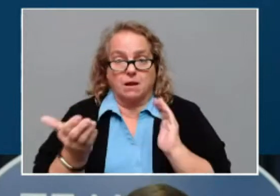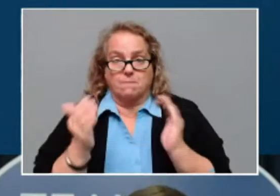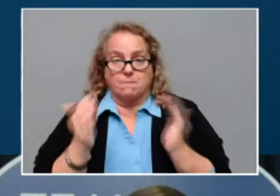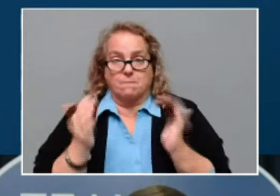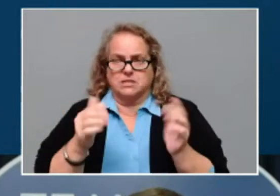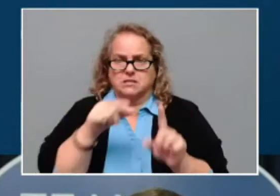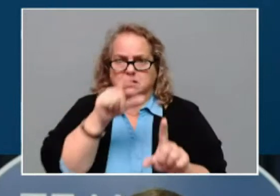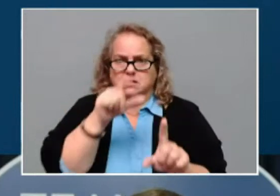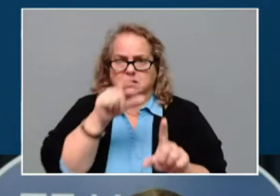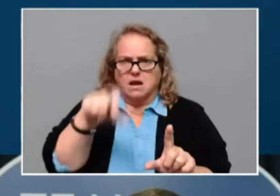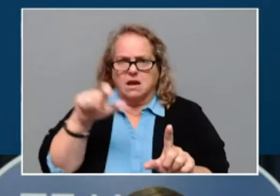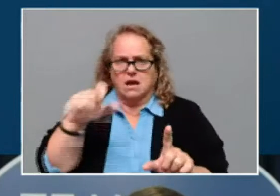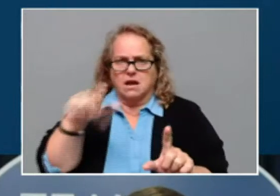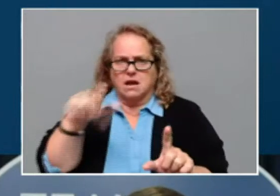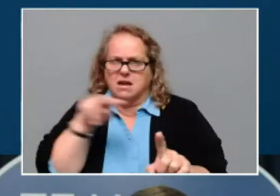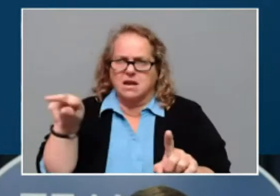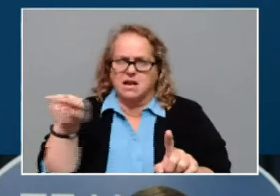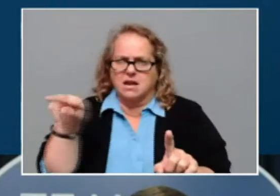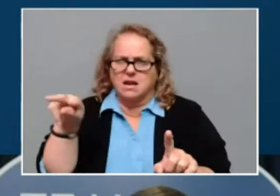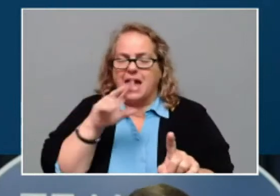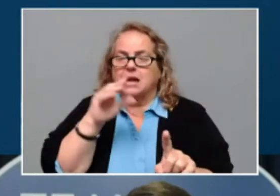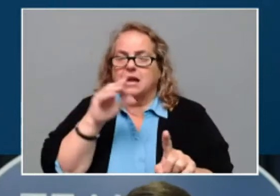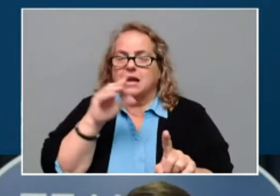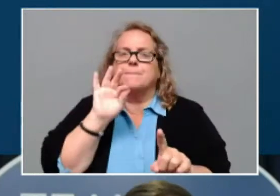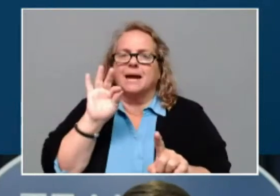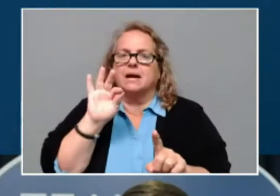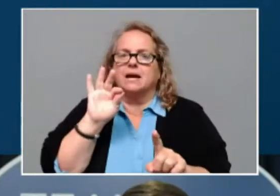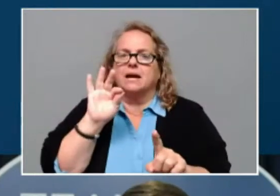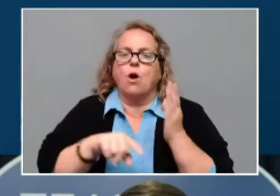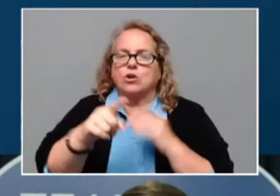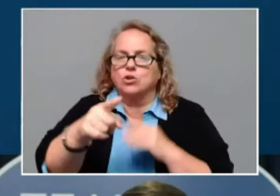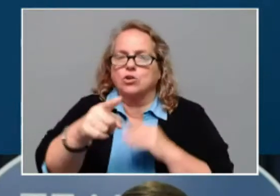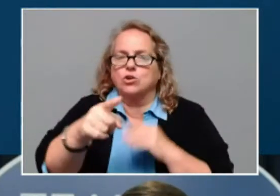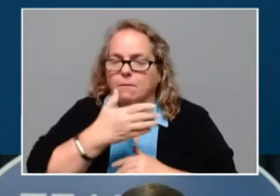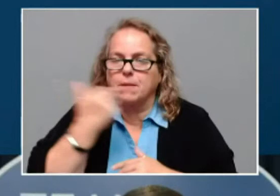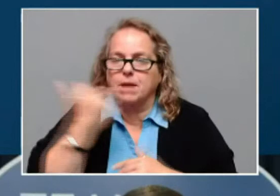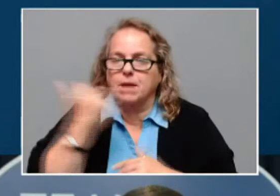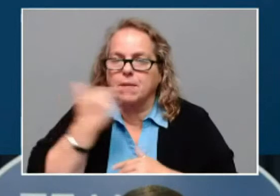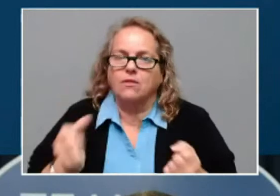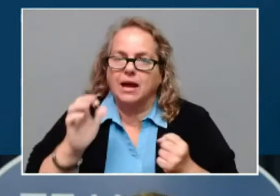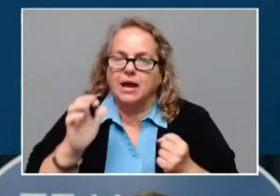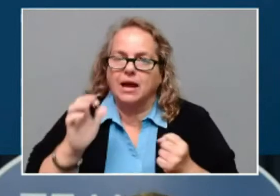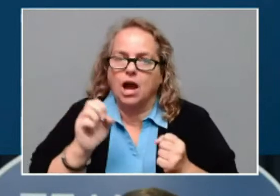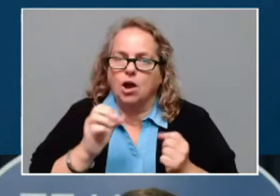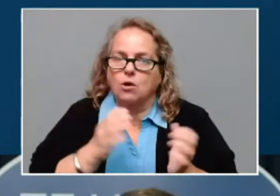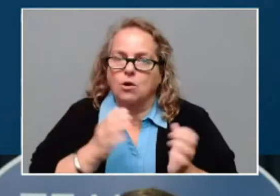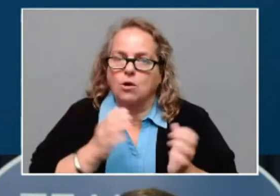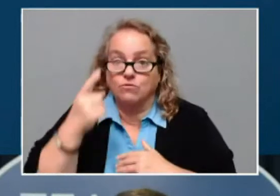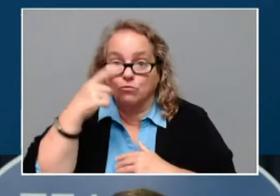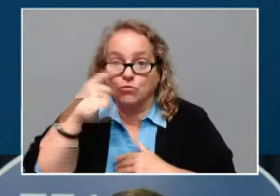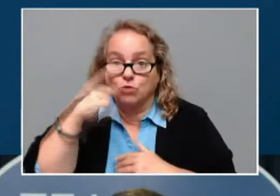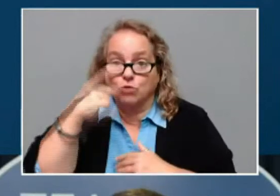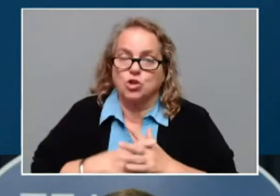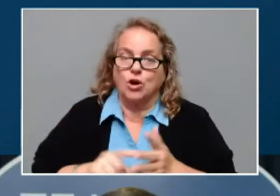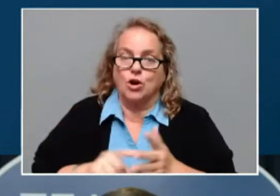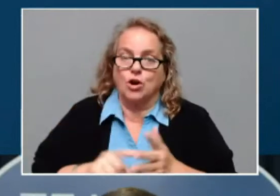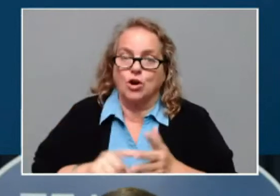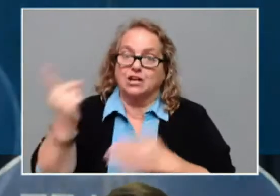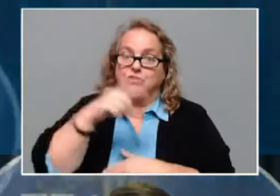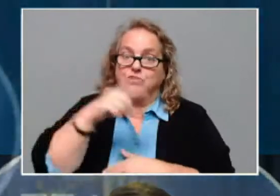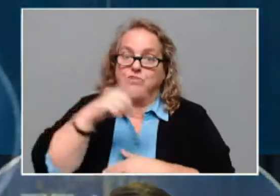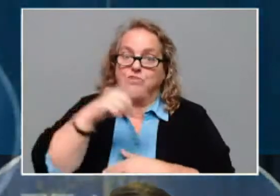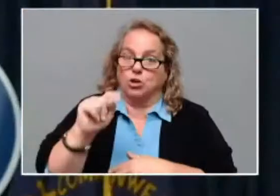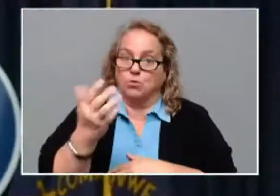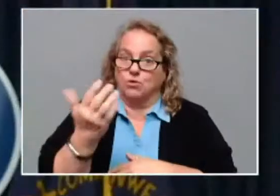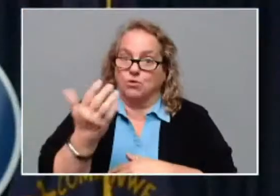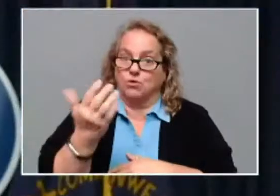getting health care coverage, your plan for next year starting October 15th. Incredibly exciting, a chance where